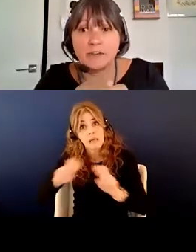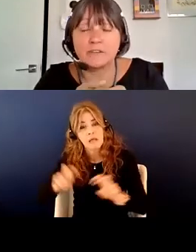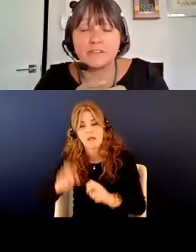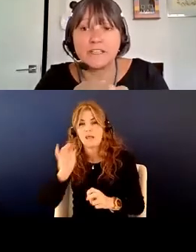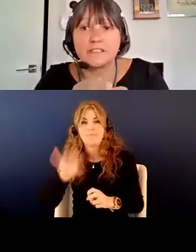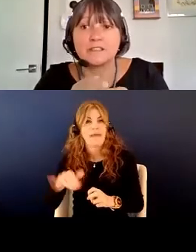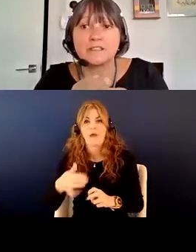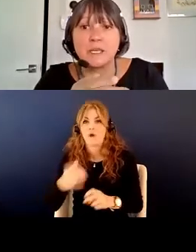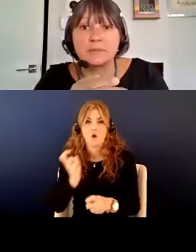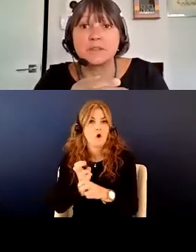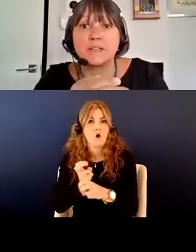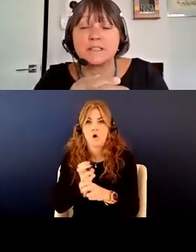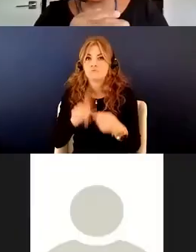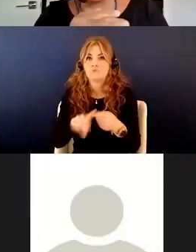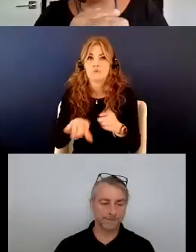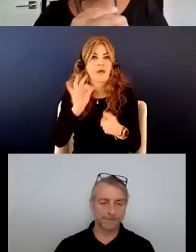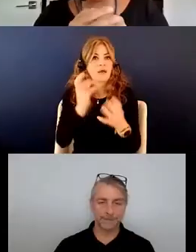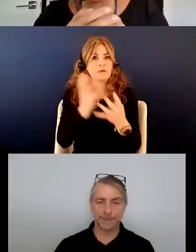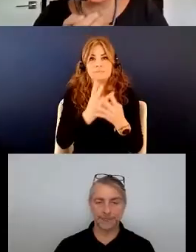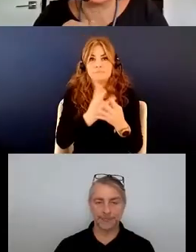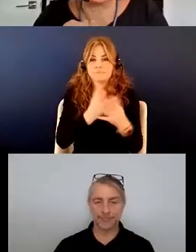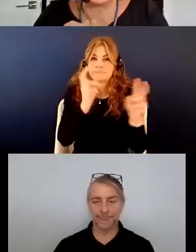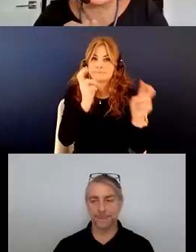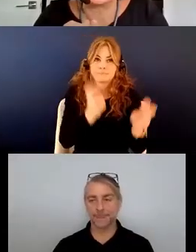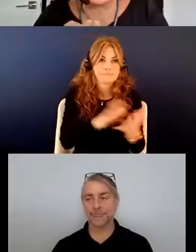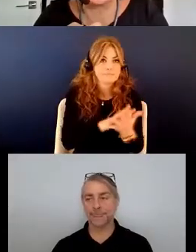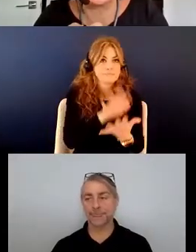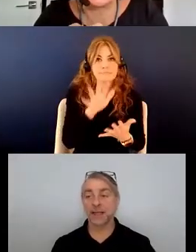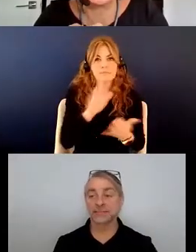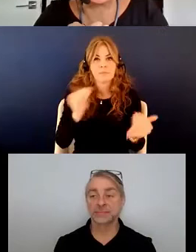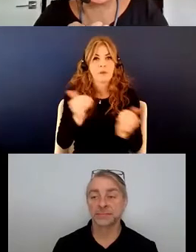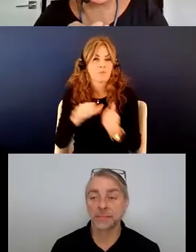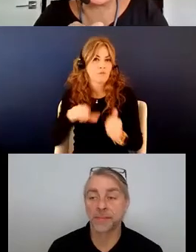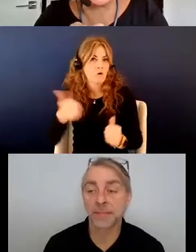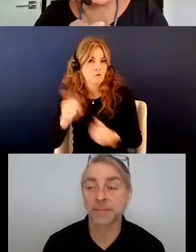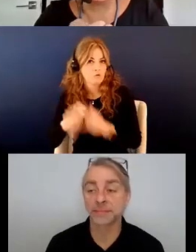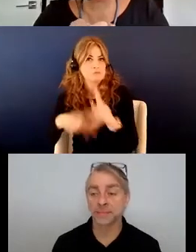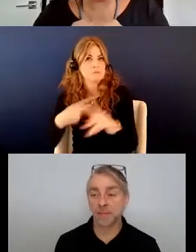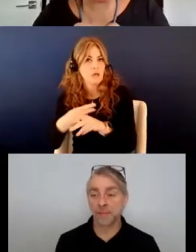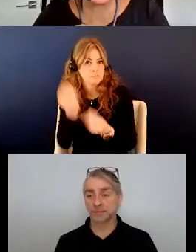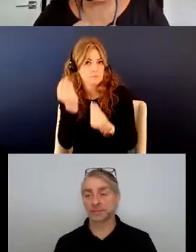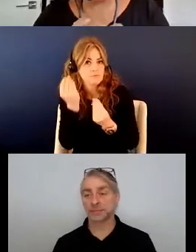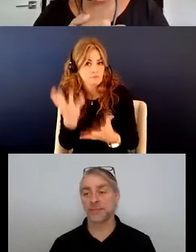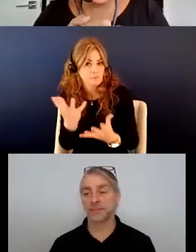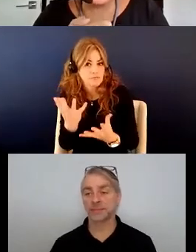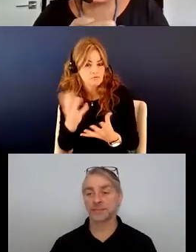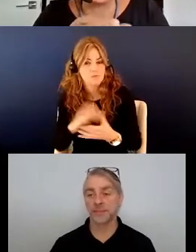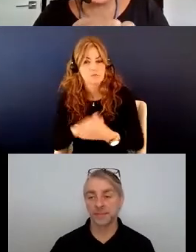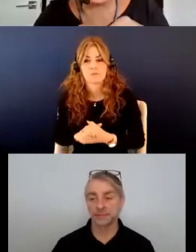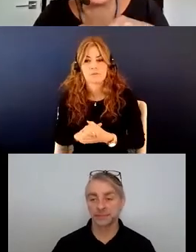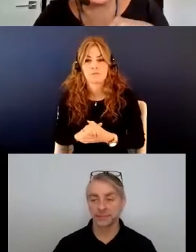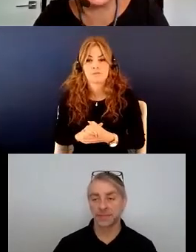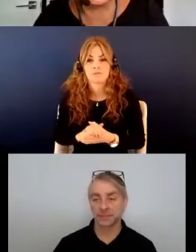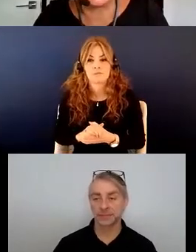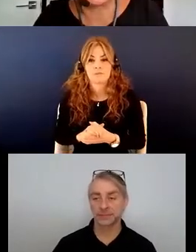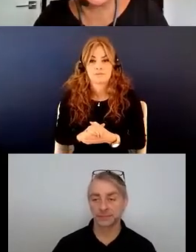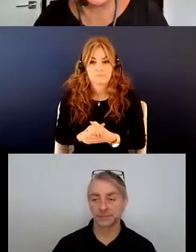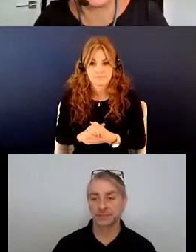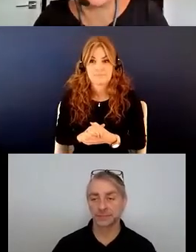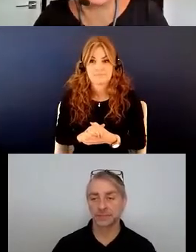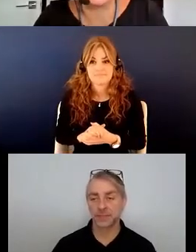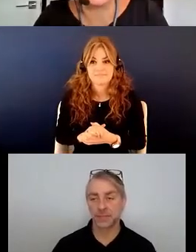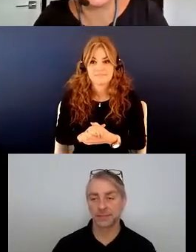is harder to find in an abstract than other types of information. So again, we get the full